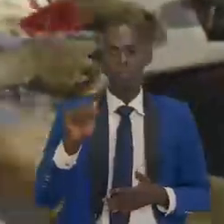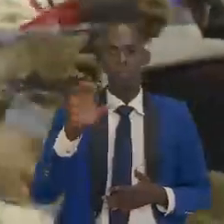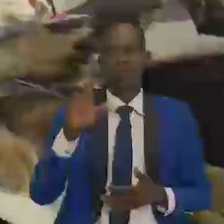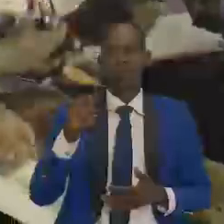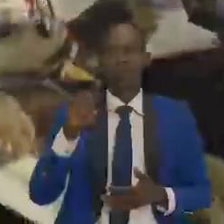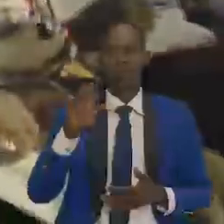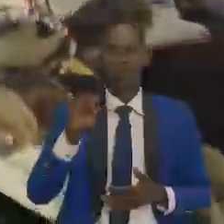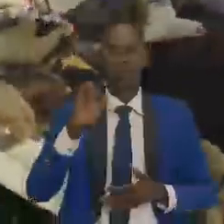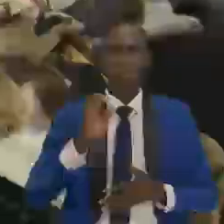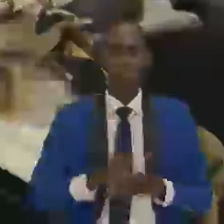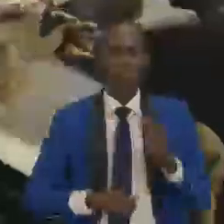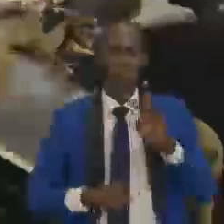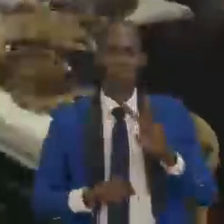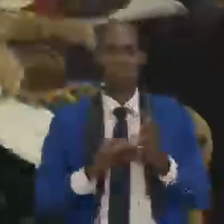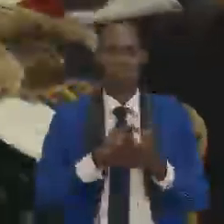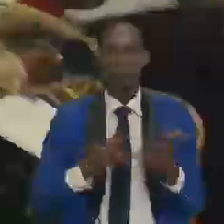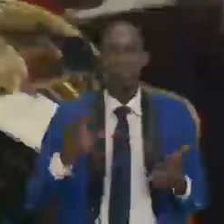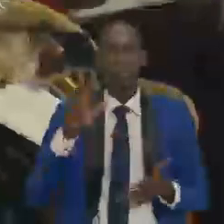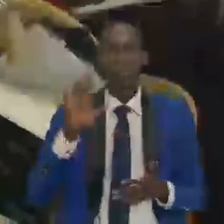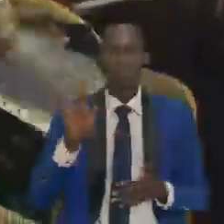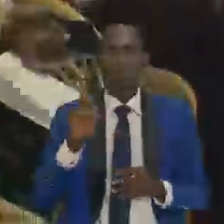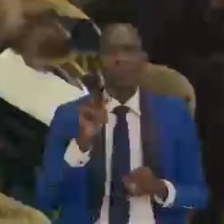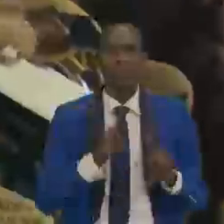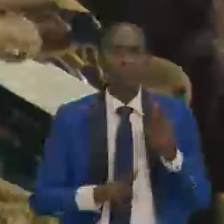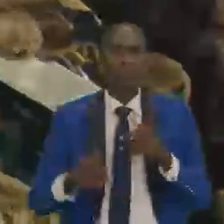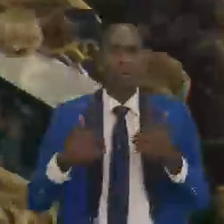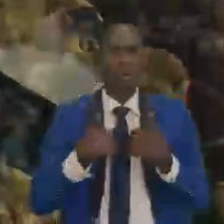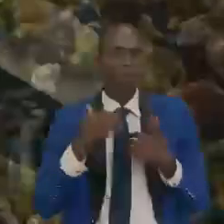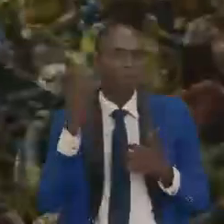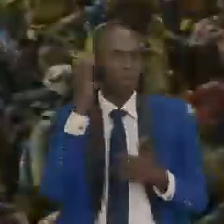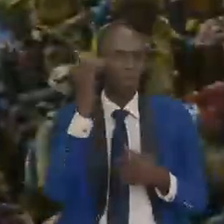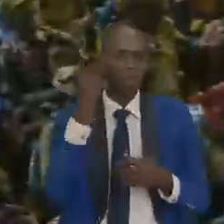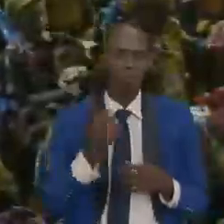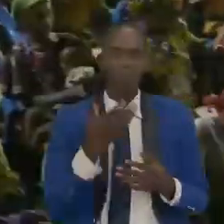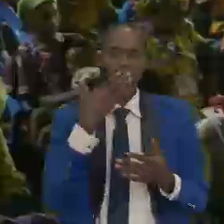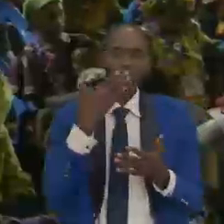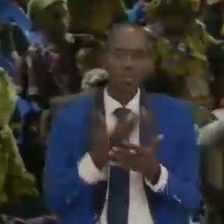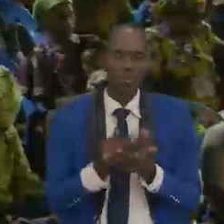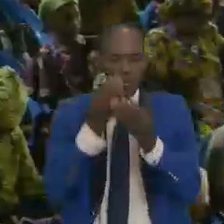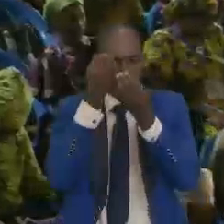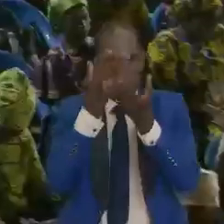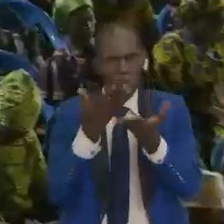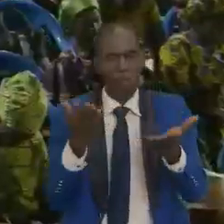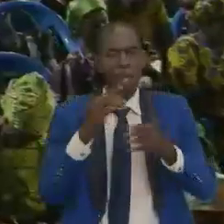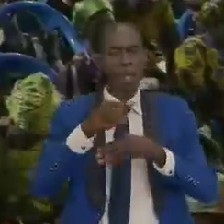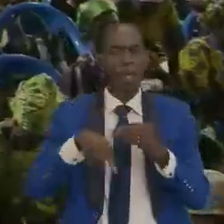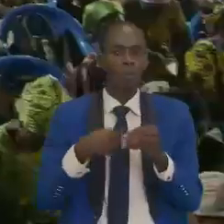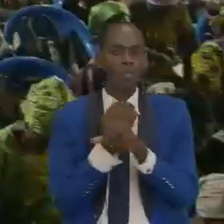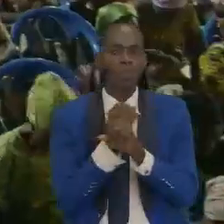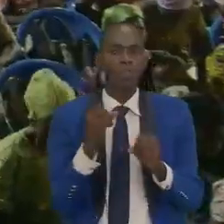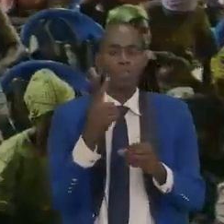38. The people had heard the good news of salvation, the good news of the